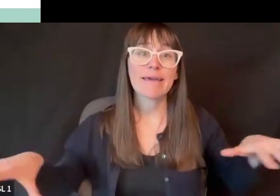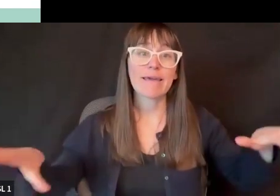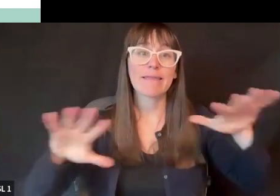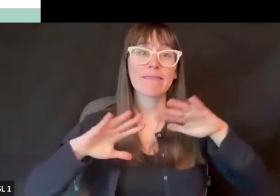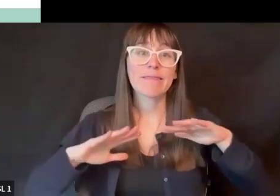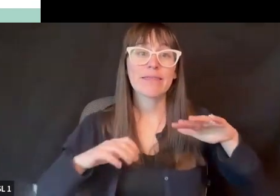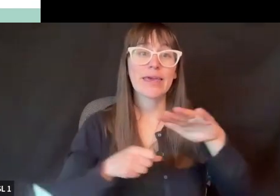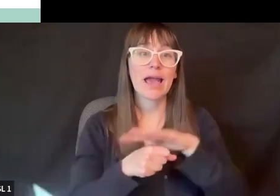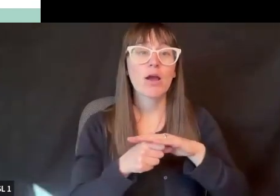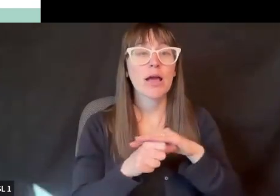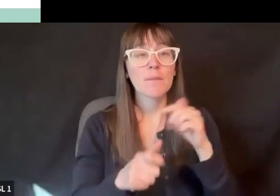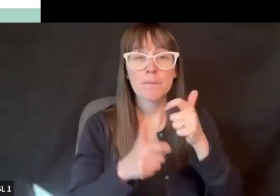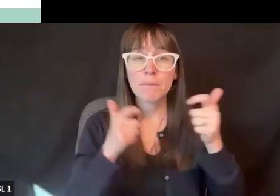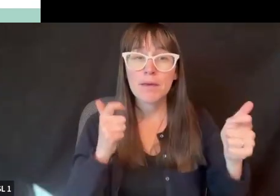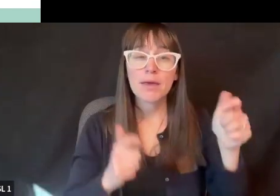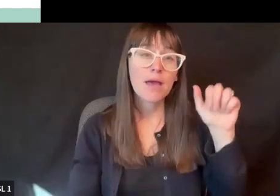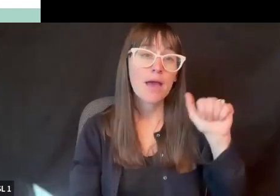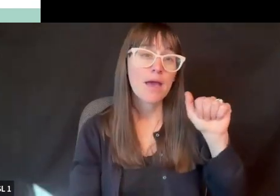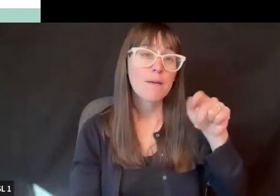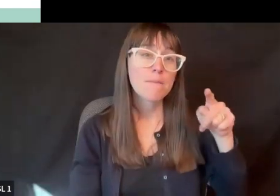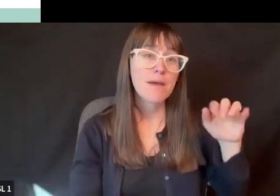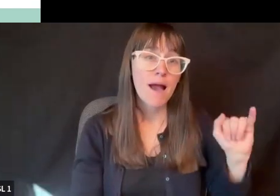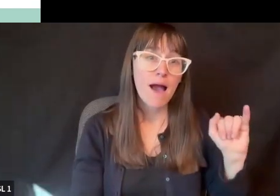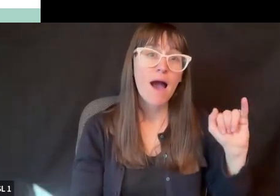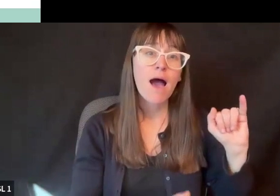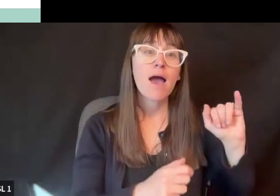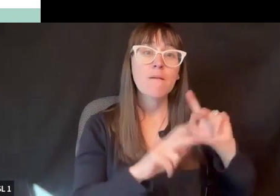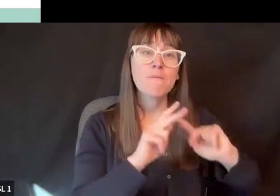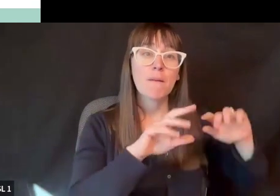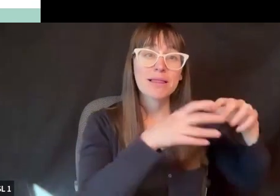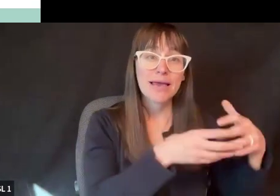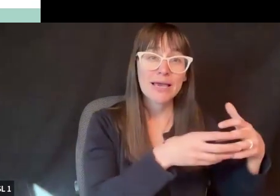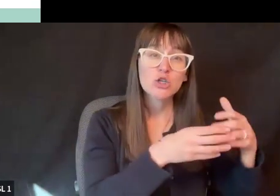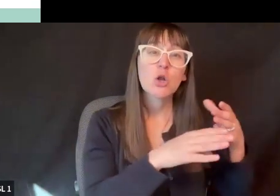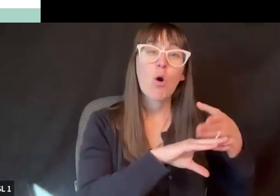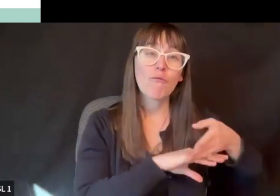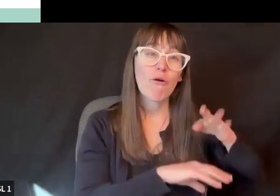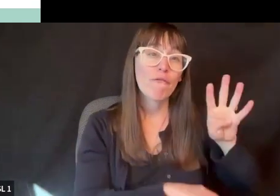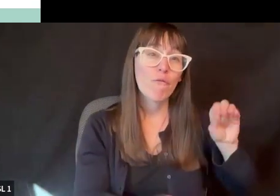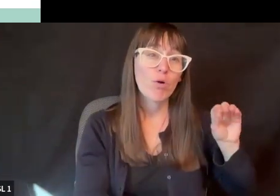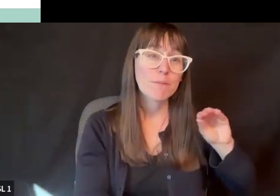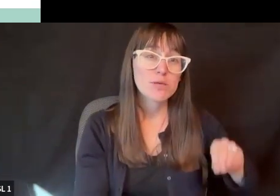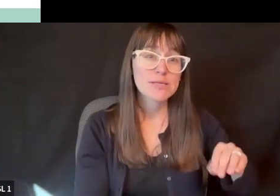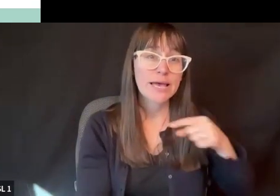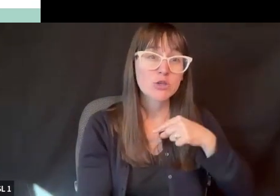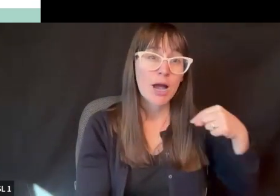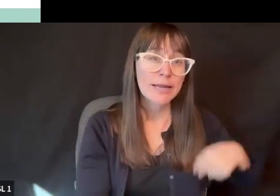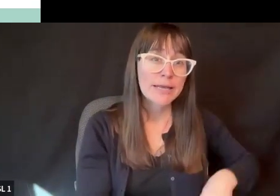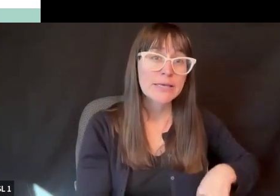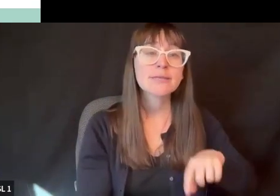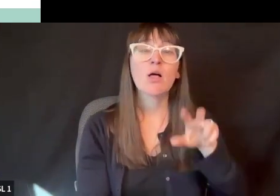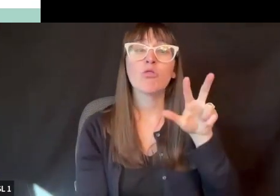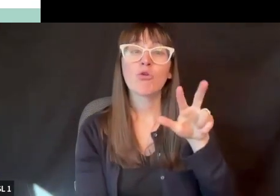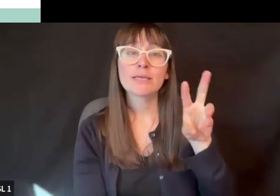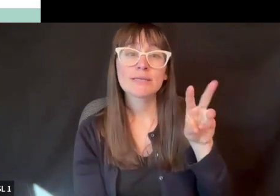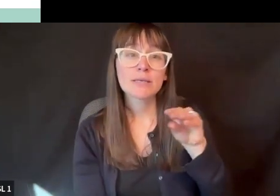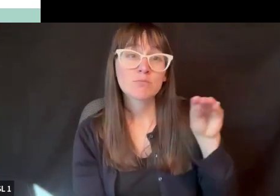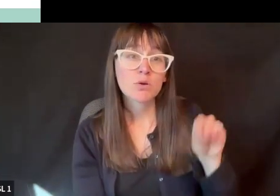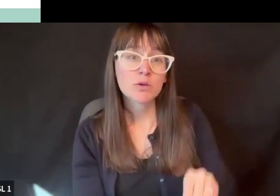We have a large Asian Pacific Islander population with over 40% Chinese, and